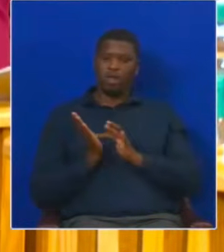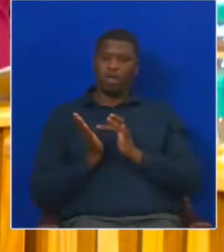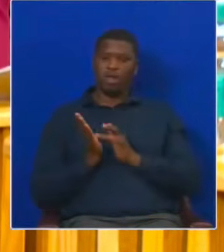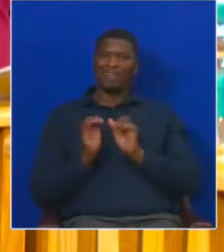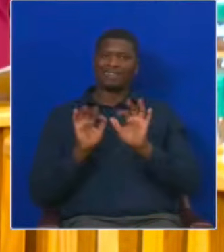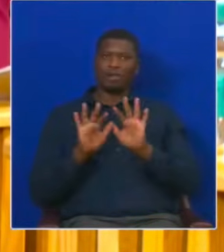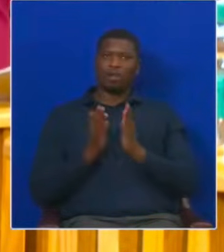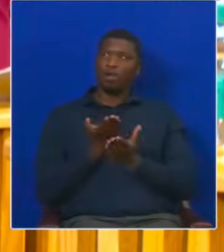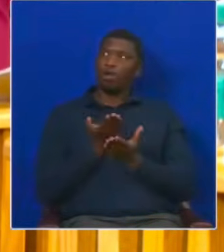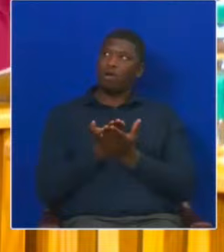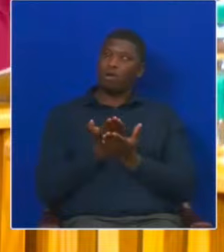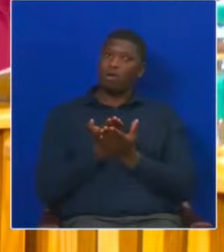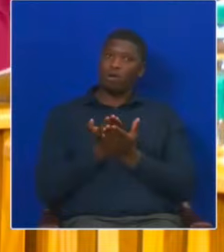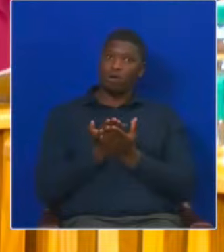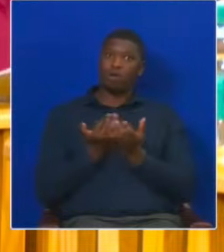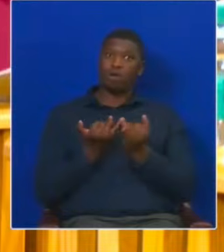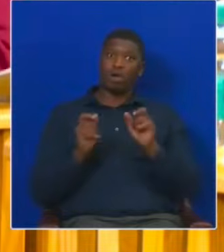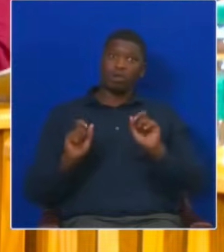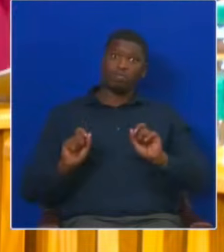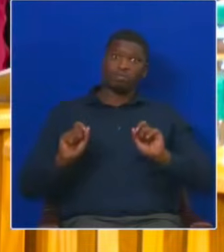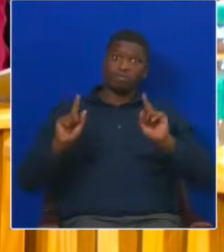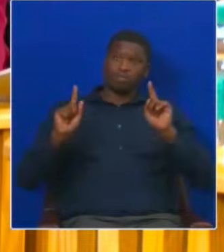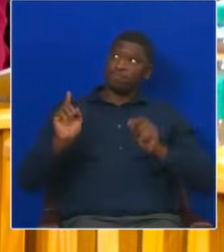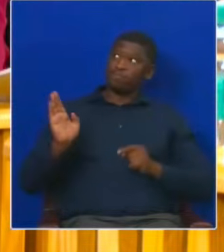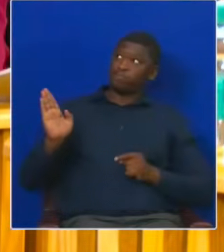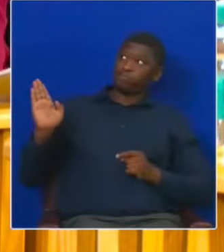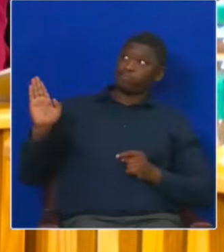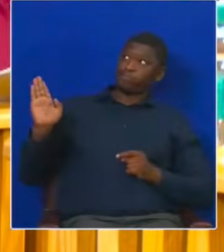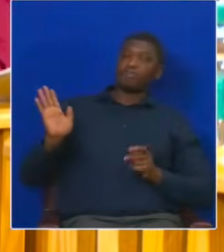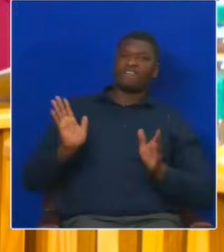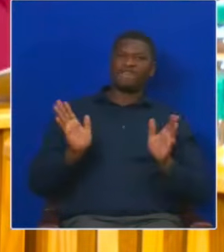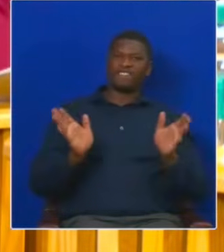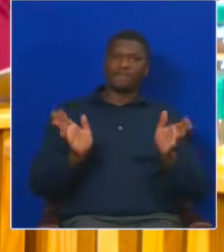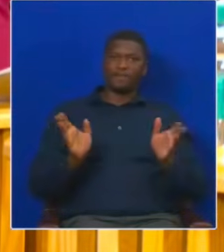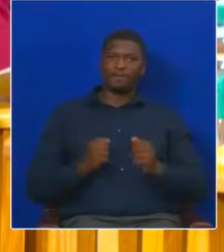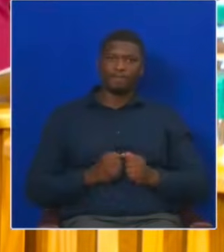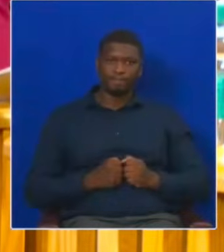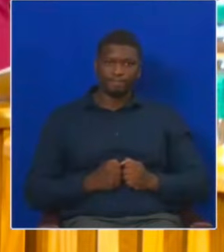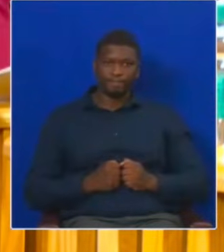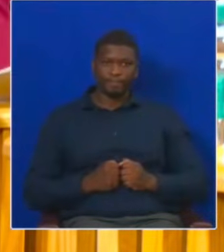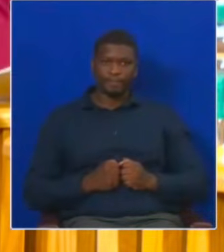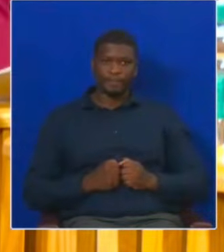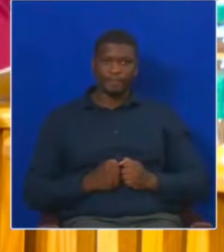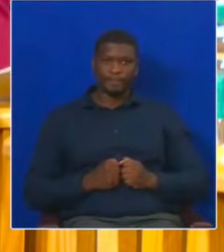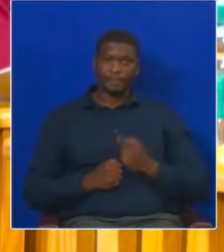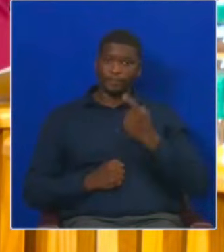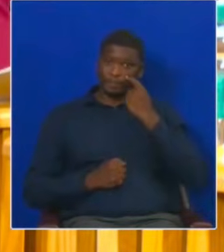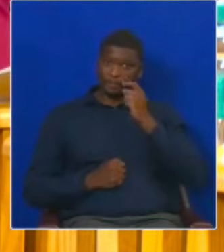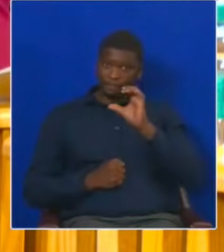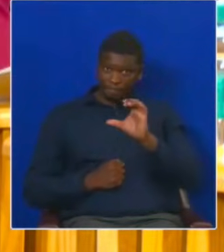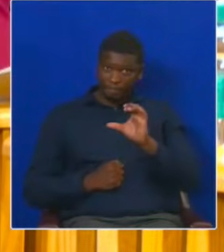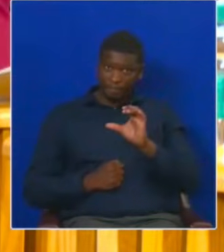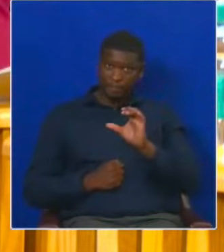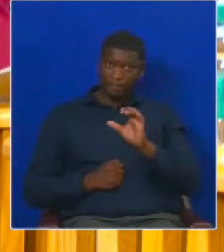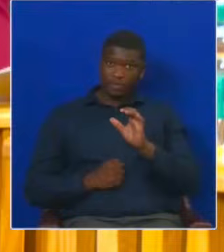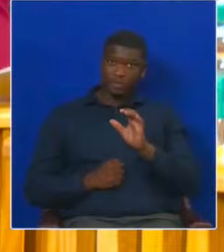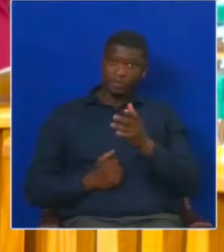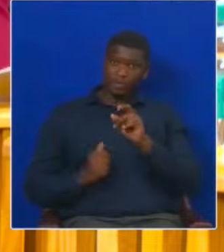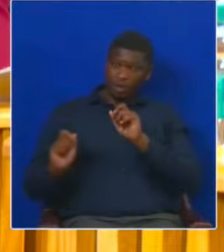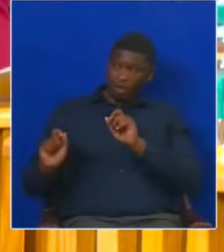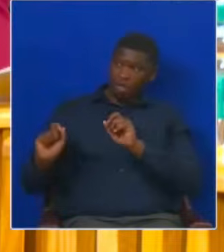flighted here in the auditorium. Witness C, we have redacted the name of the